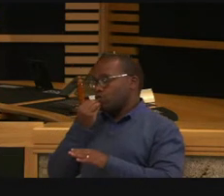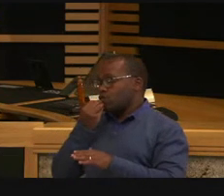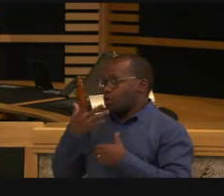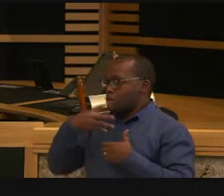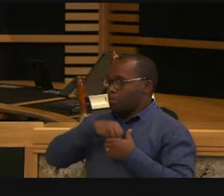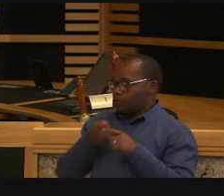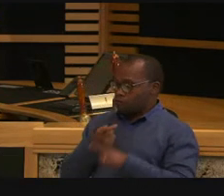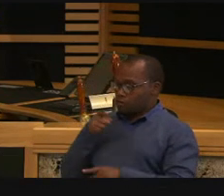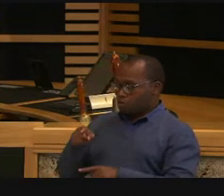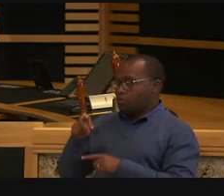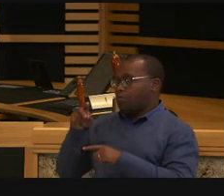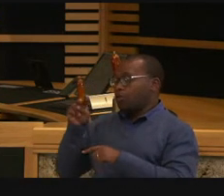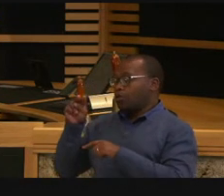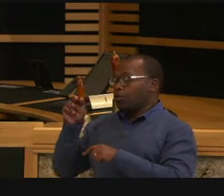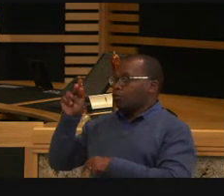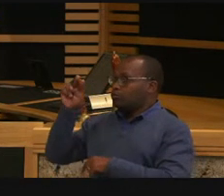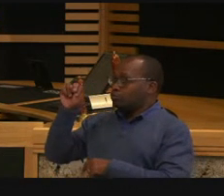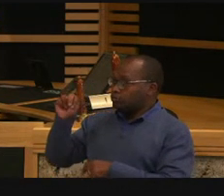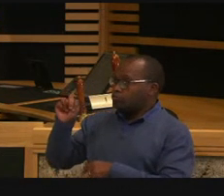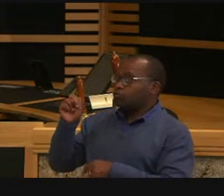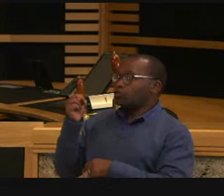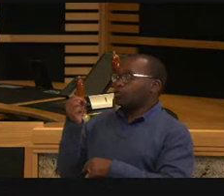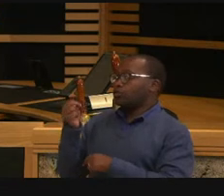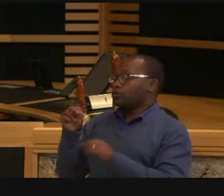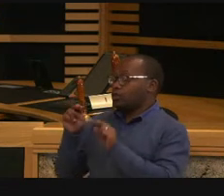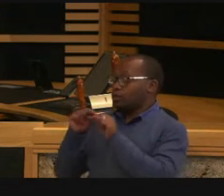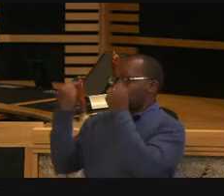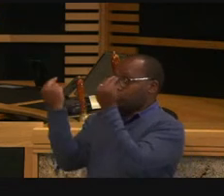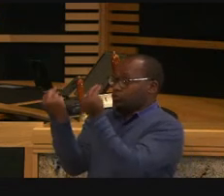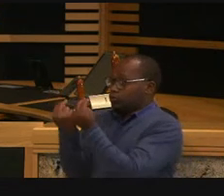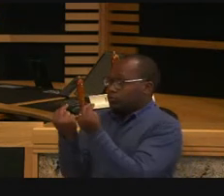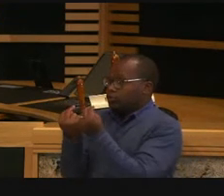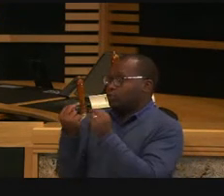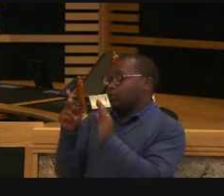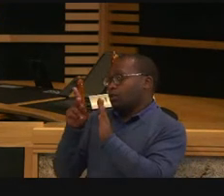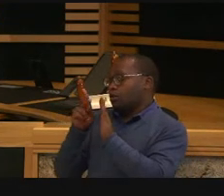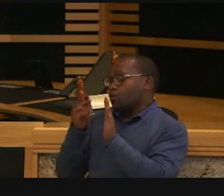in terms of the newly established breakfast in particular. And in